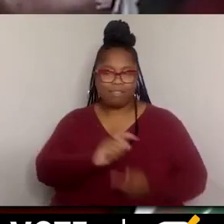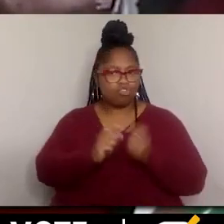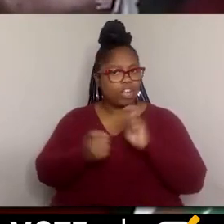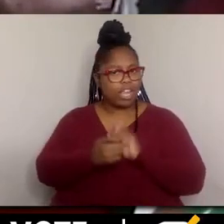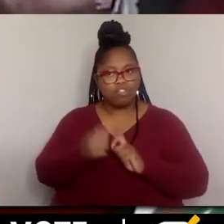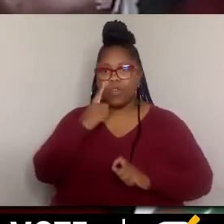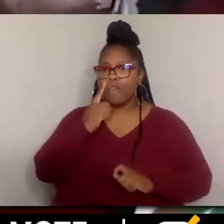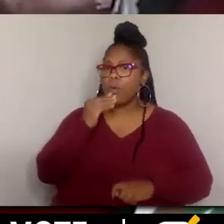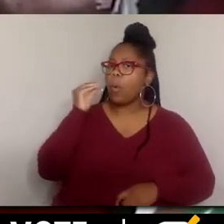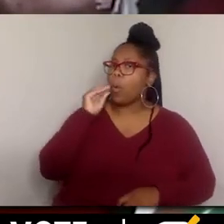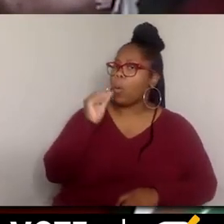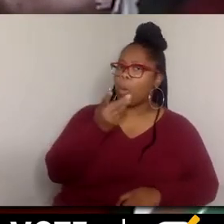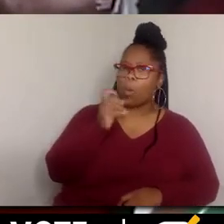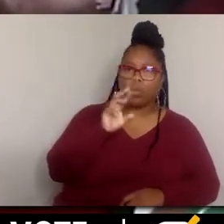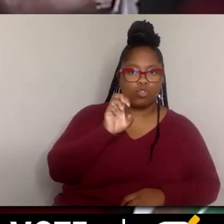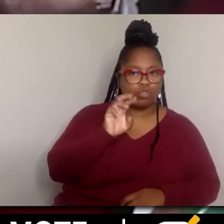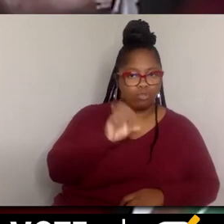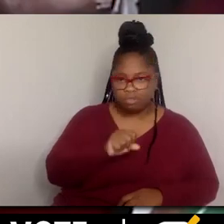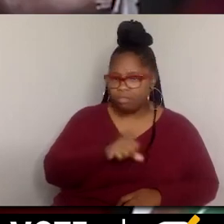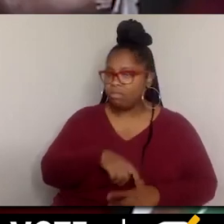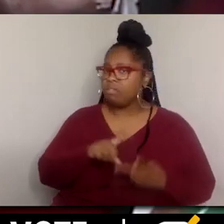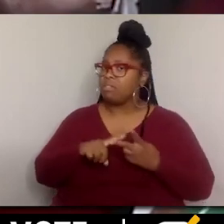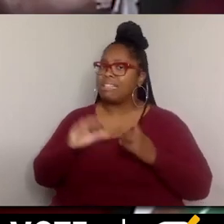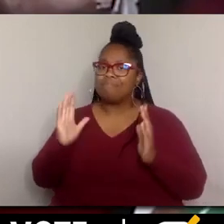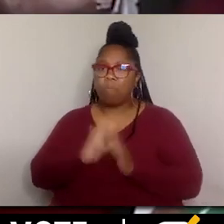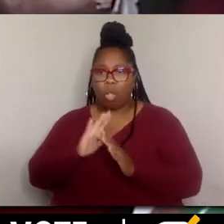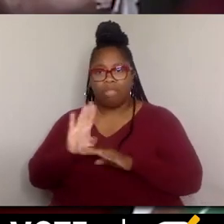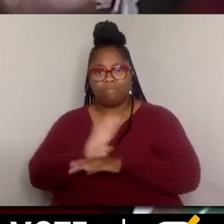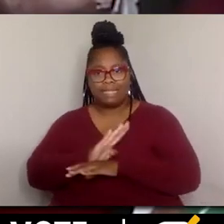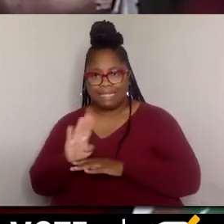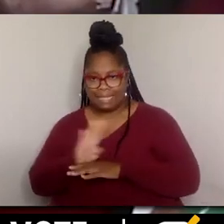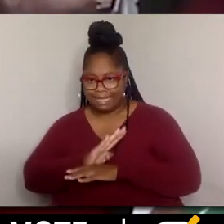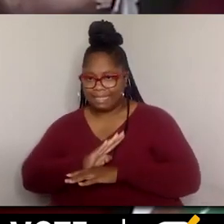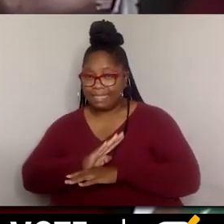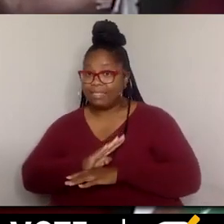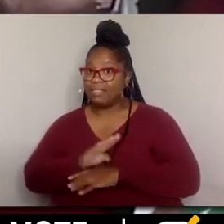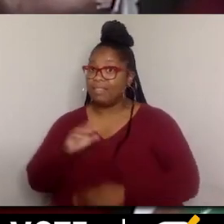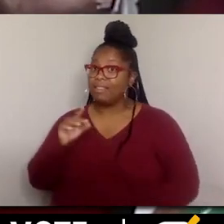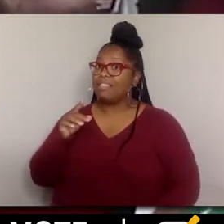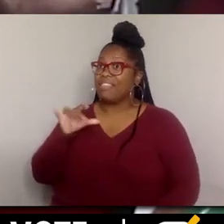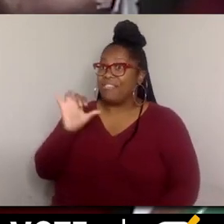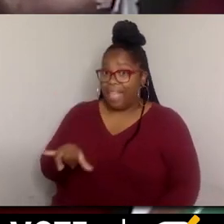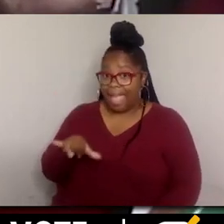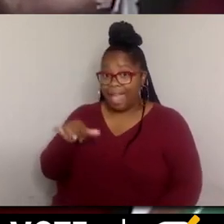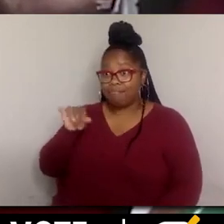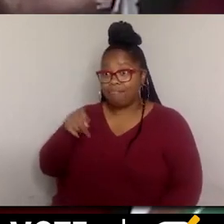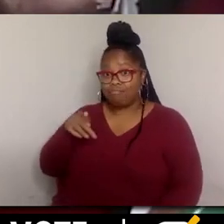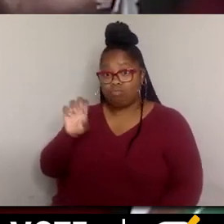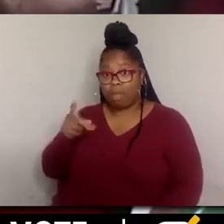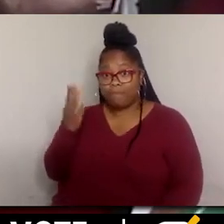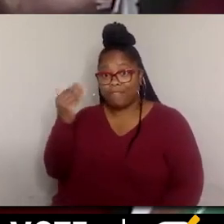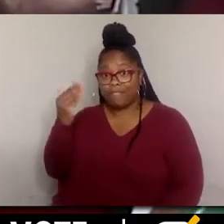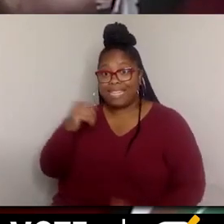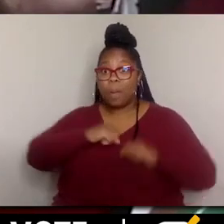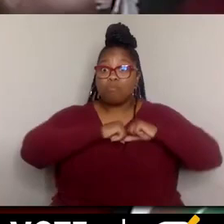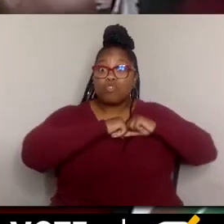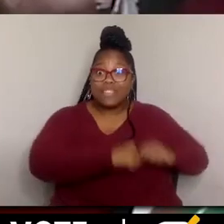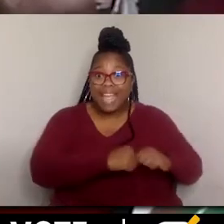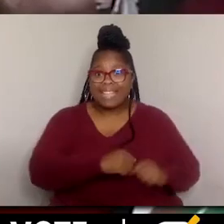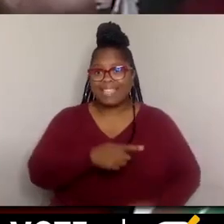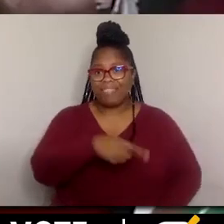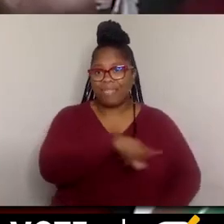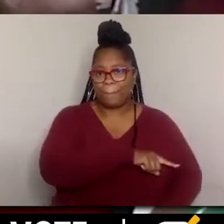small businesses. The measure specifically protects them. Encourage family